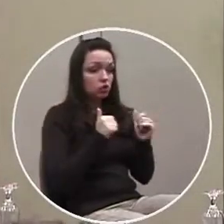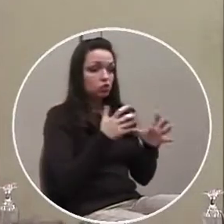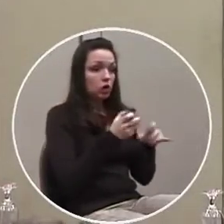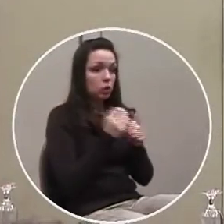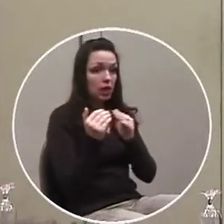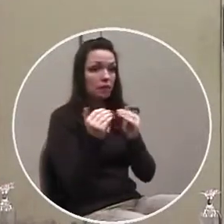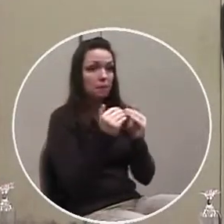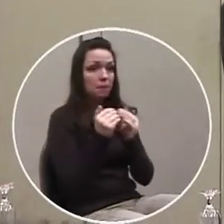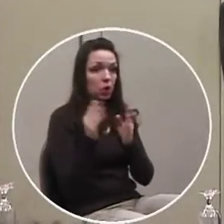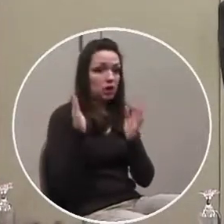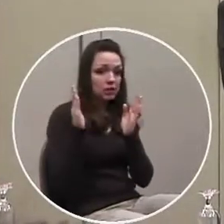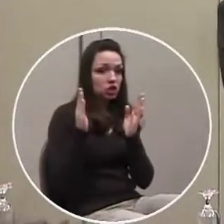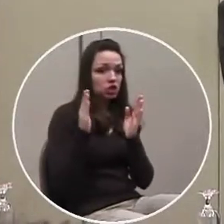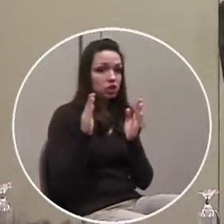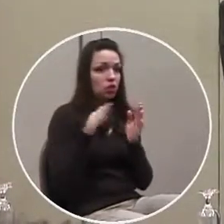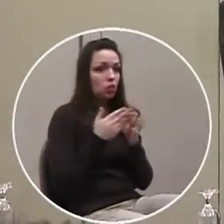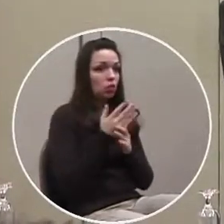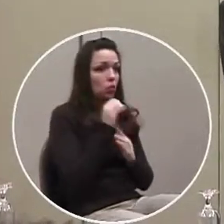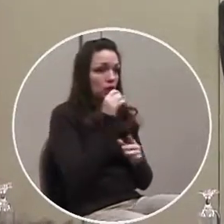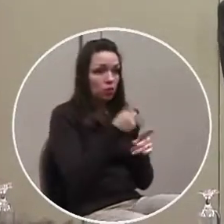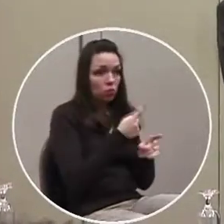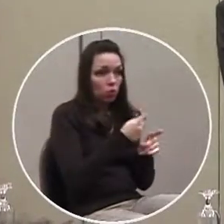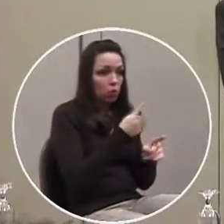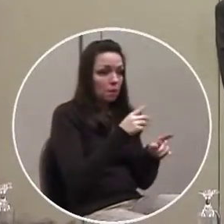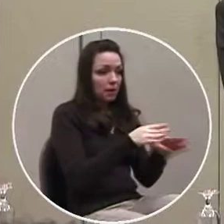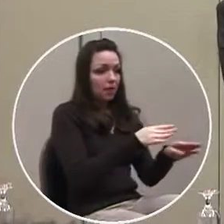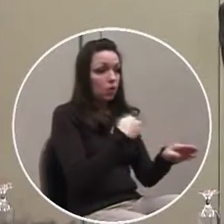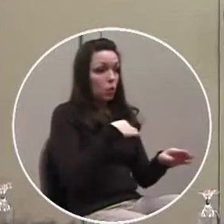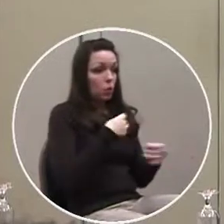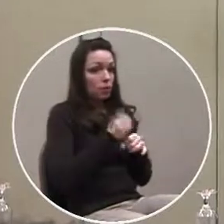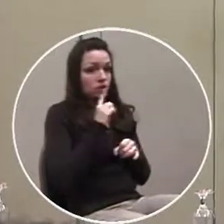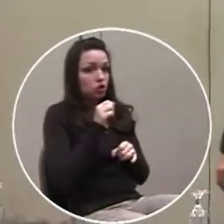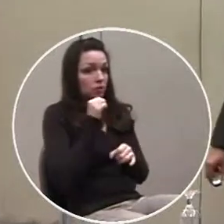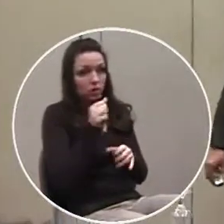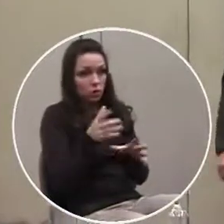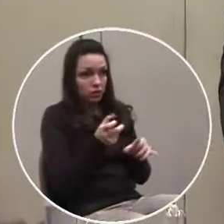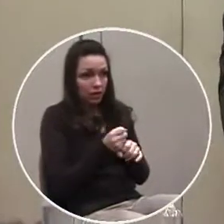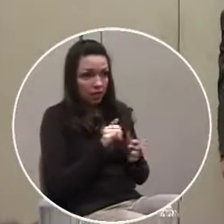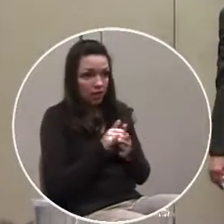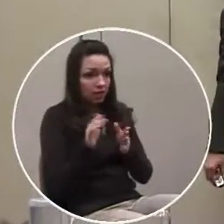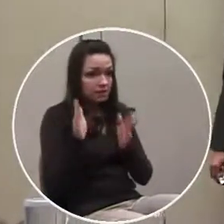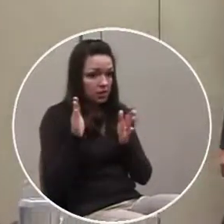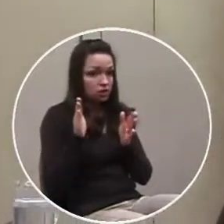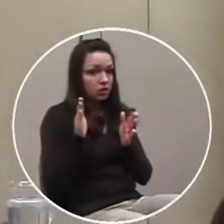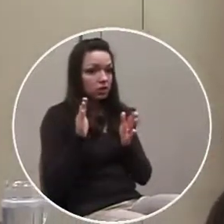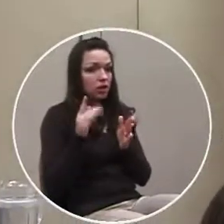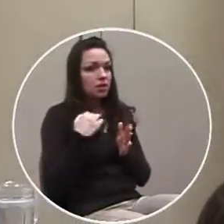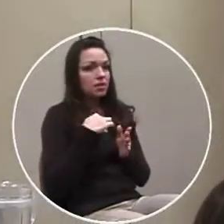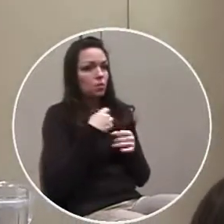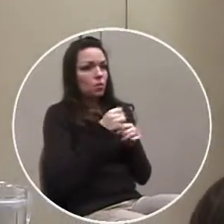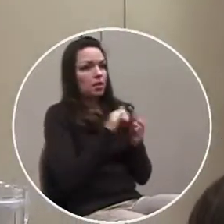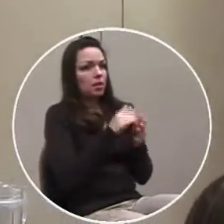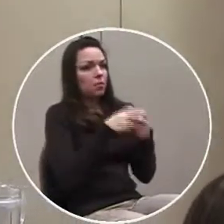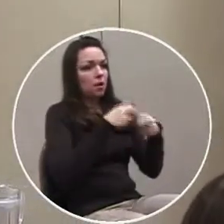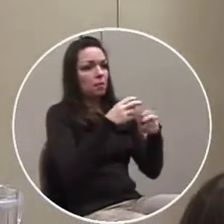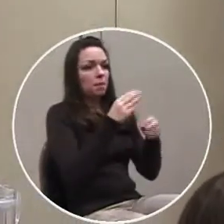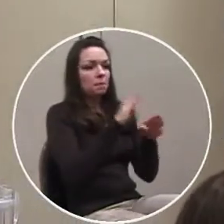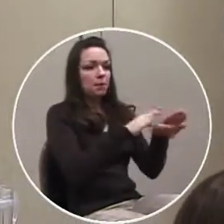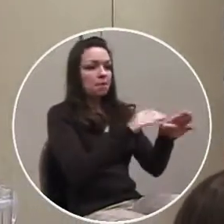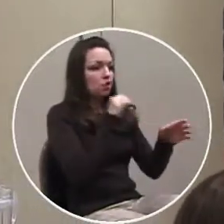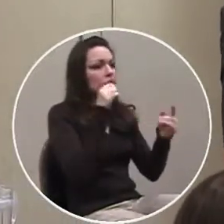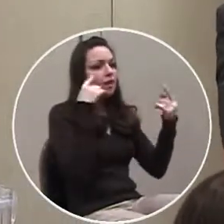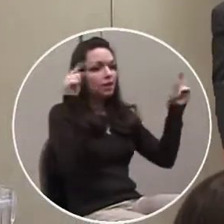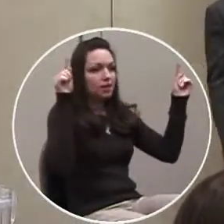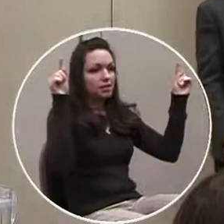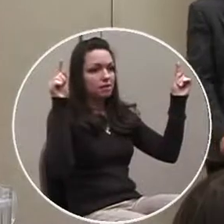through inappropriate behavior, and we ensure that they don't get it, we have just made that problem behavior